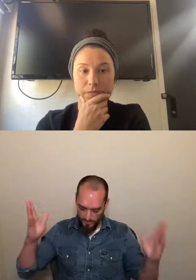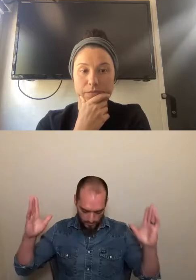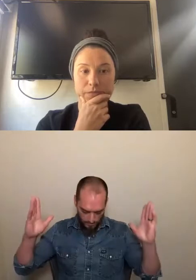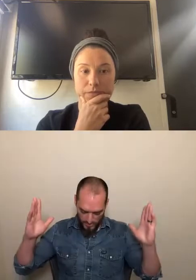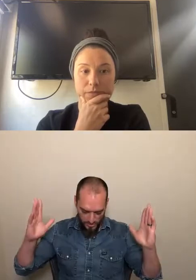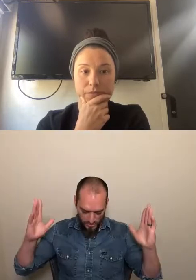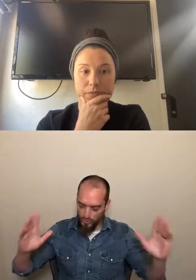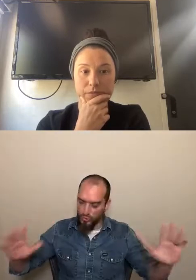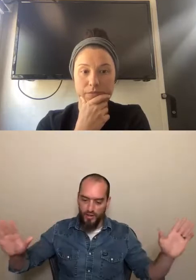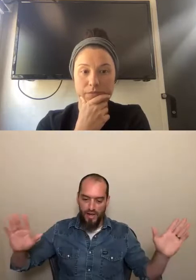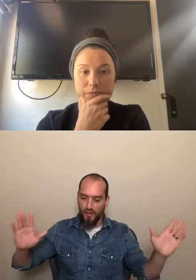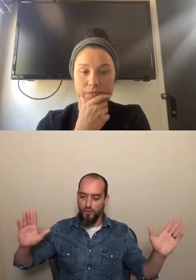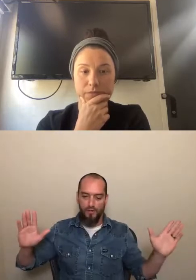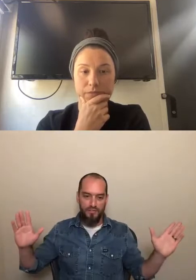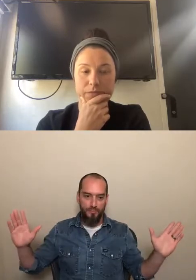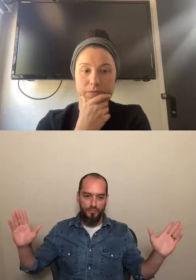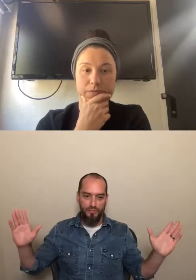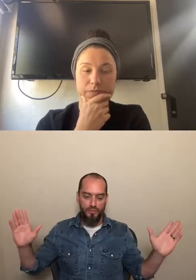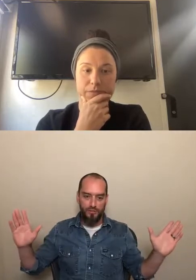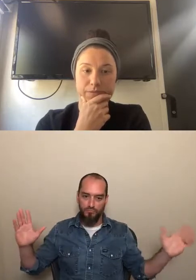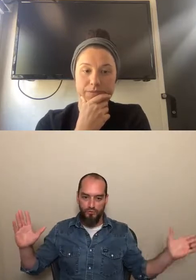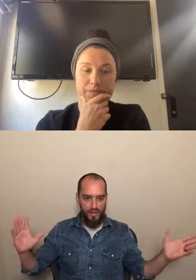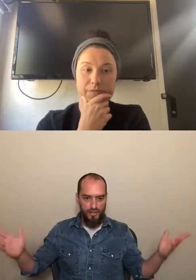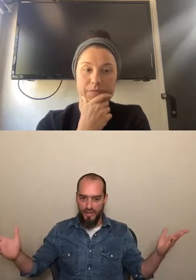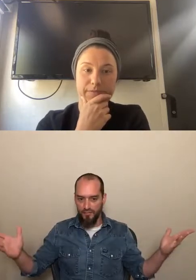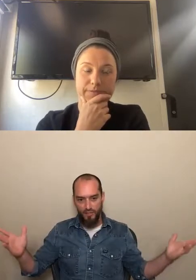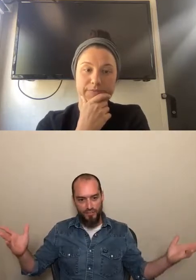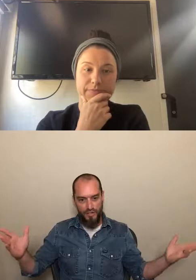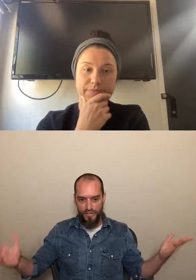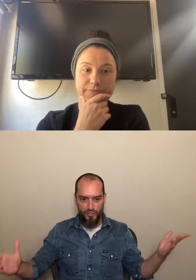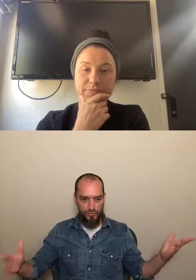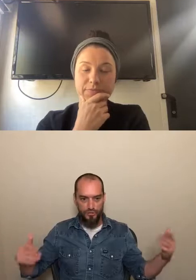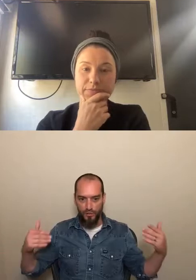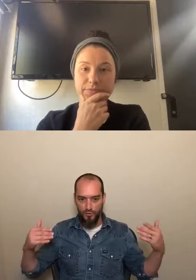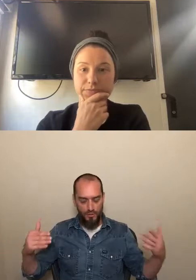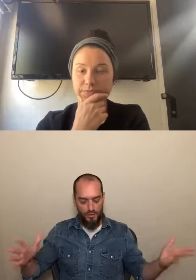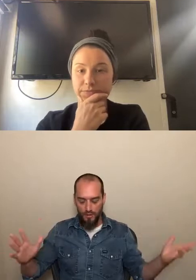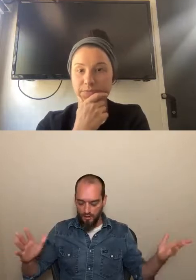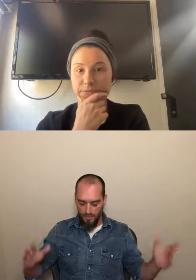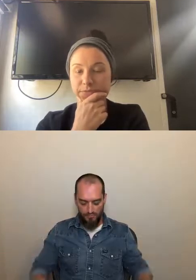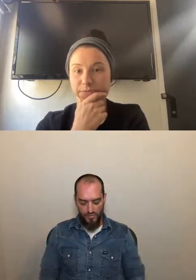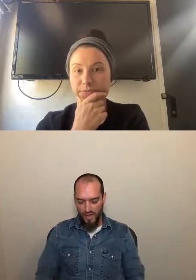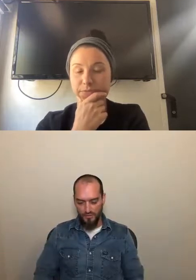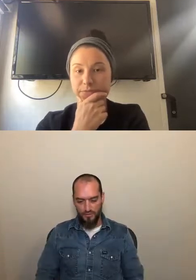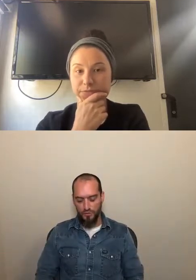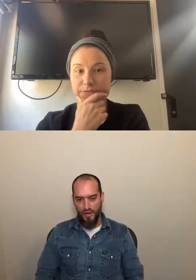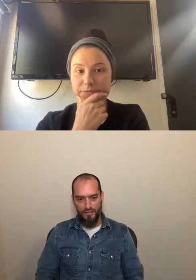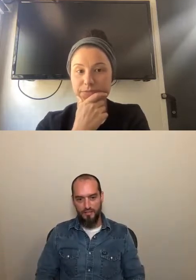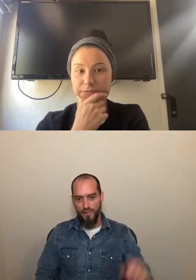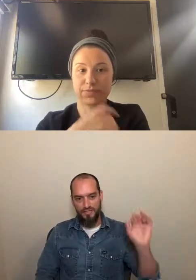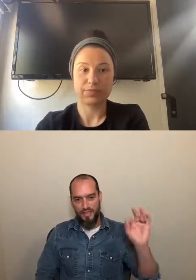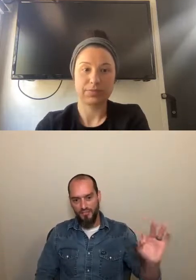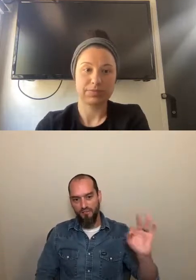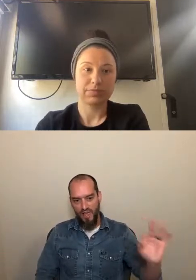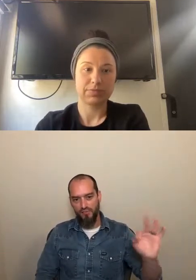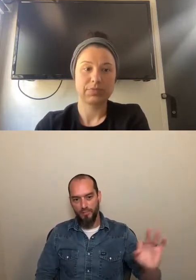hey, you know, the 20 air quality samples I took do not indicate there's an issue. So your house is great. It's the